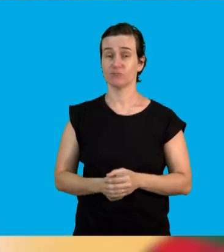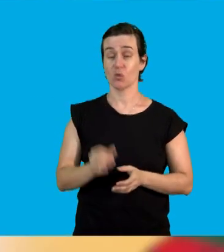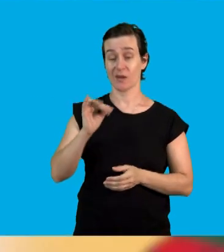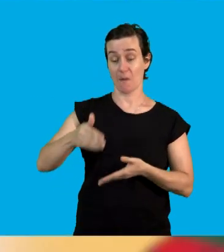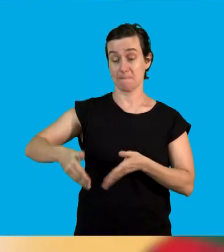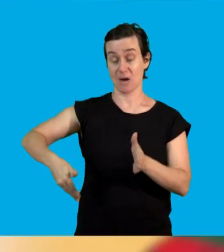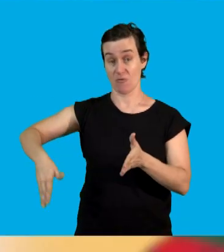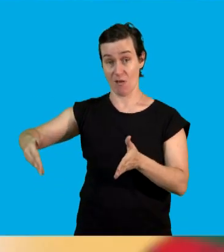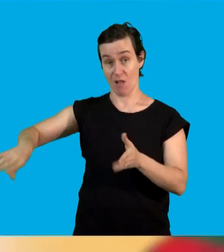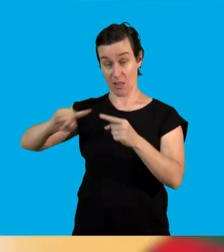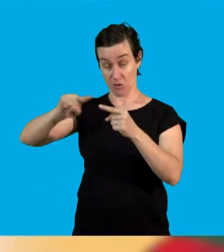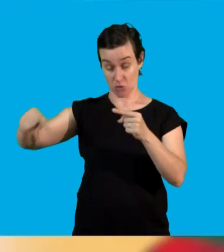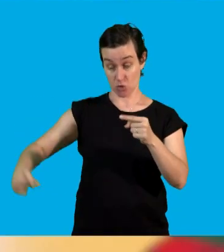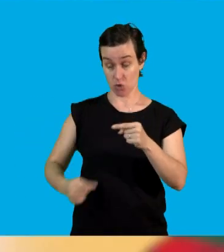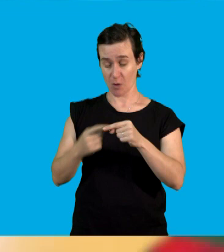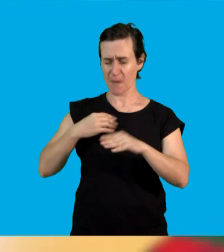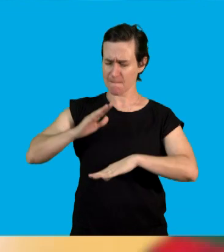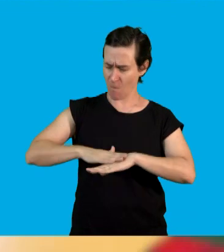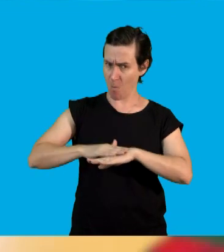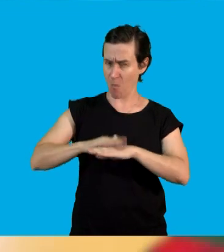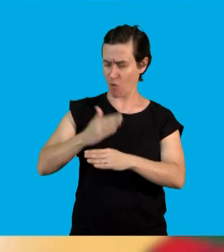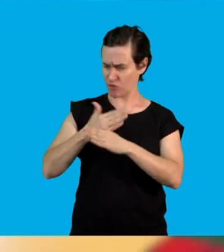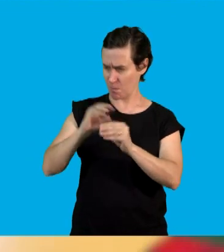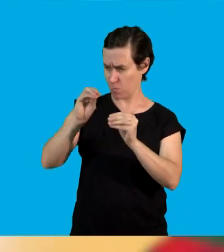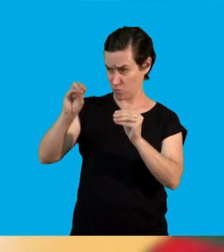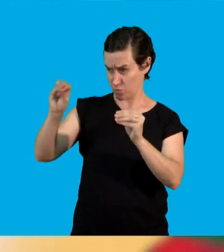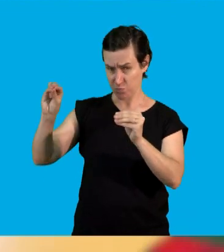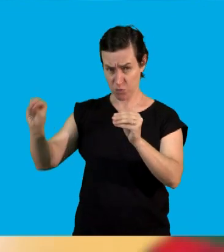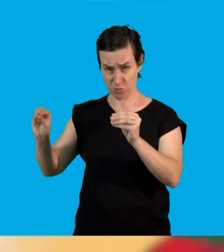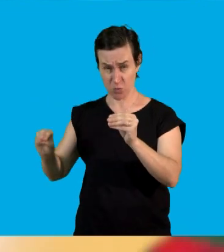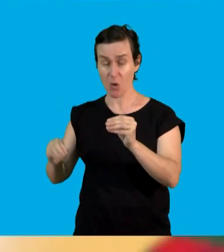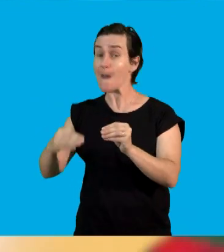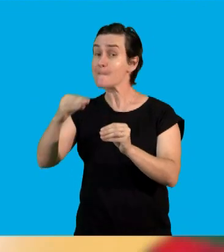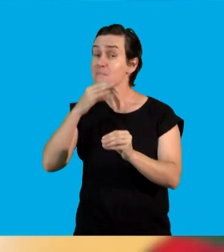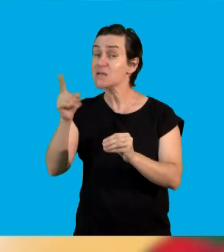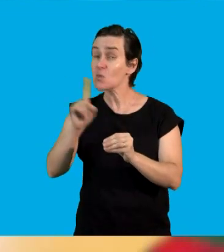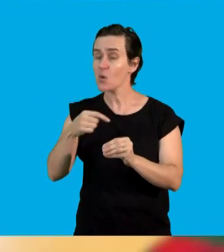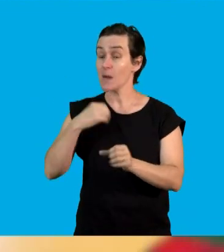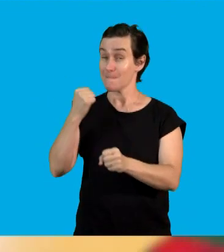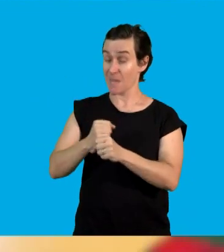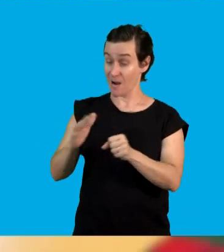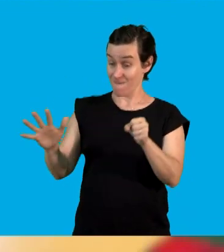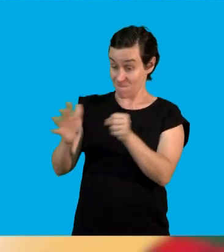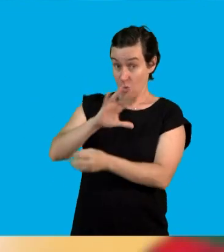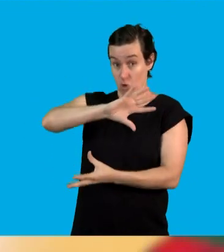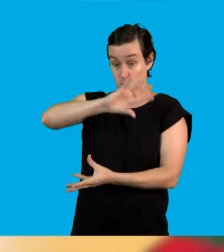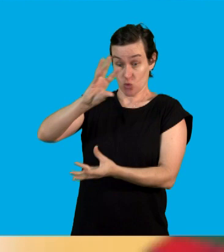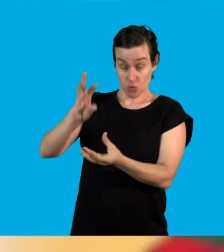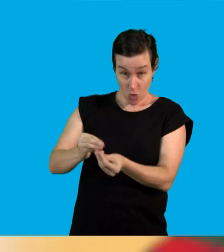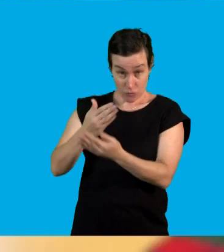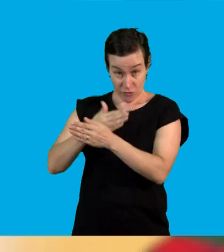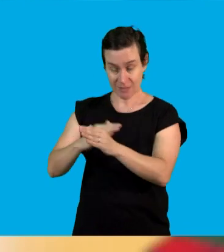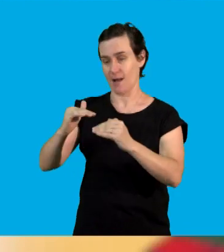have a parallel circuit and you add more resistors in that particular circuit, we are actually decreasing the total resistance of the